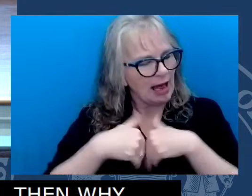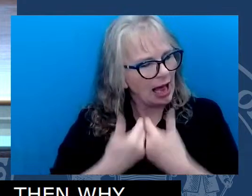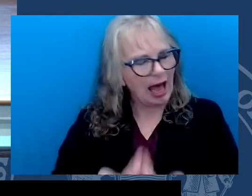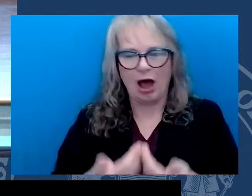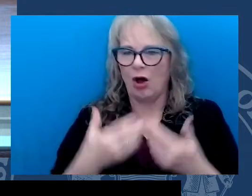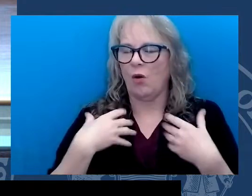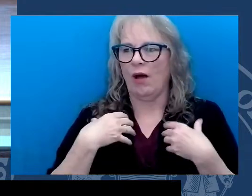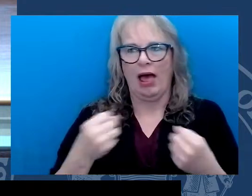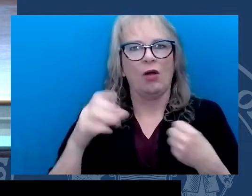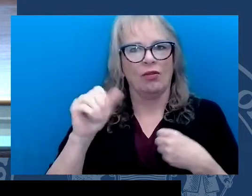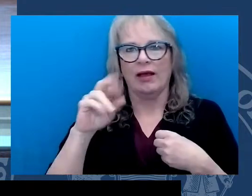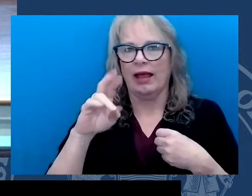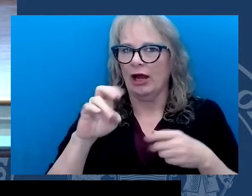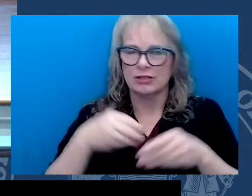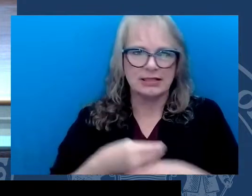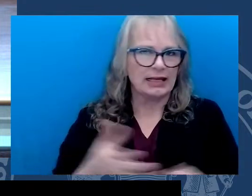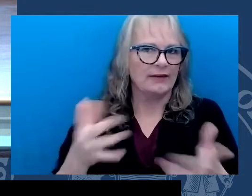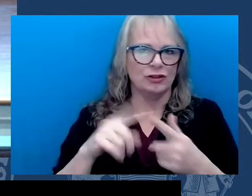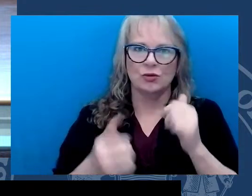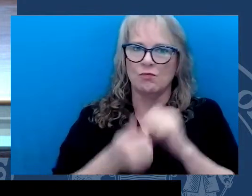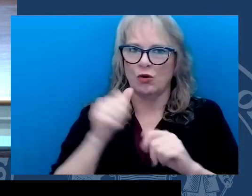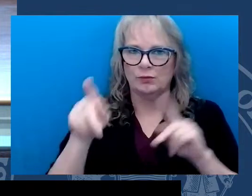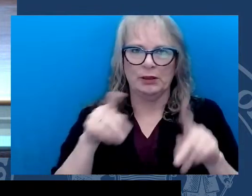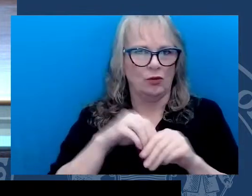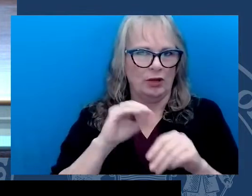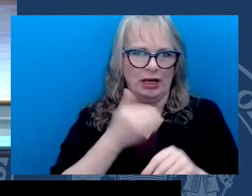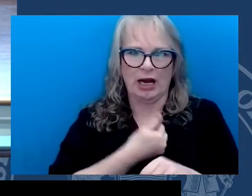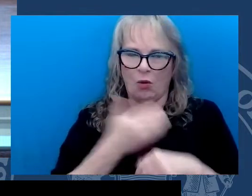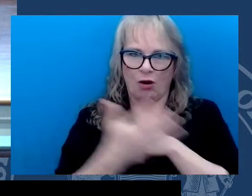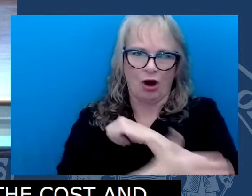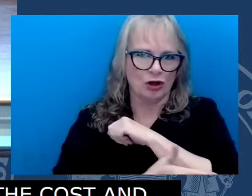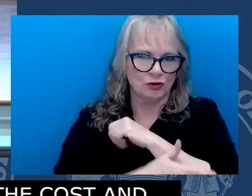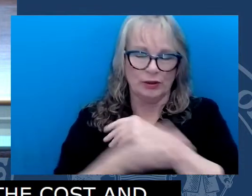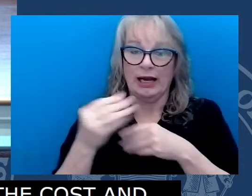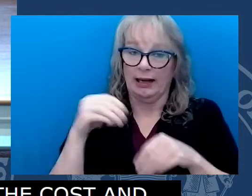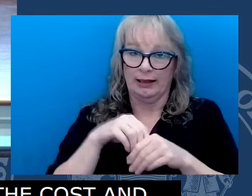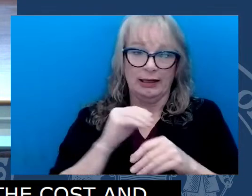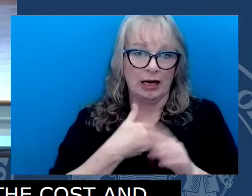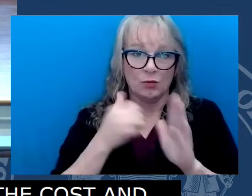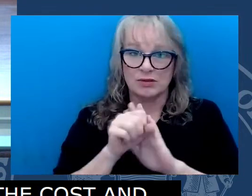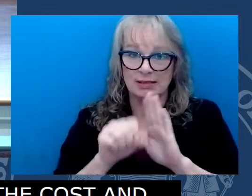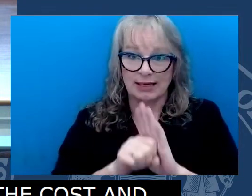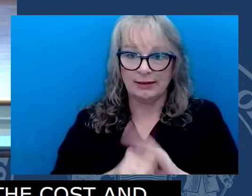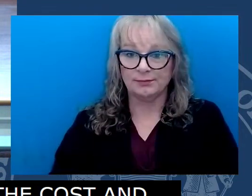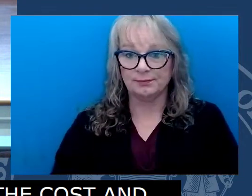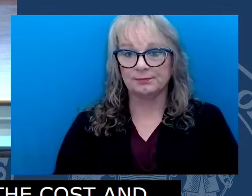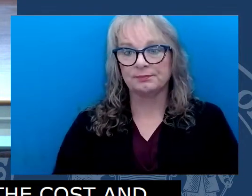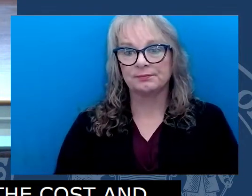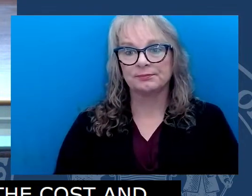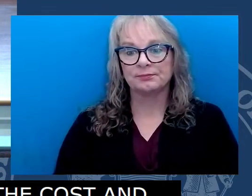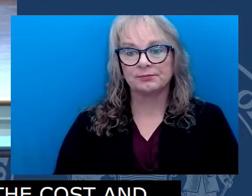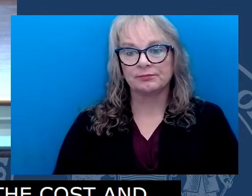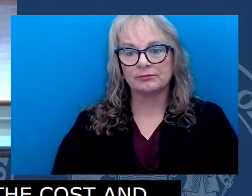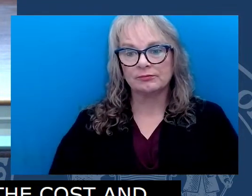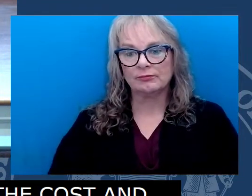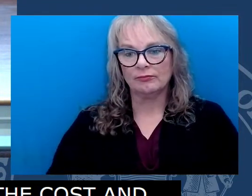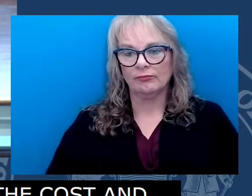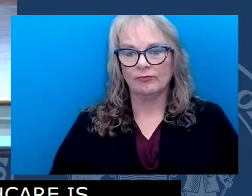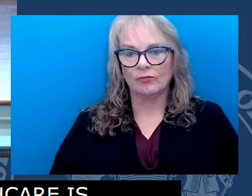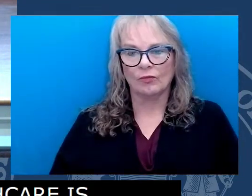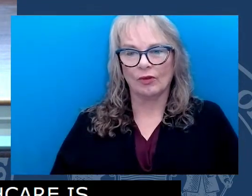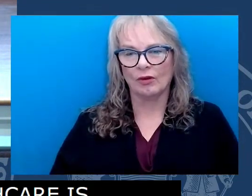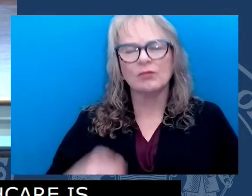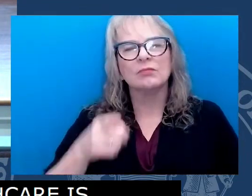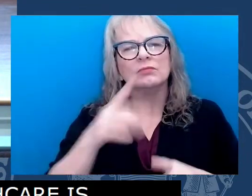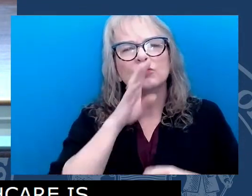the vast majority of people in our country and our state. We don't care about the country, we care about us in this state. We pay. Can you say that